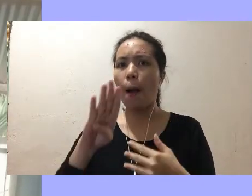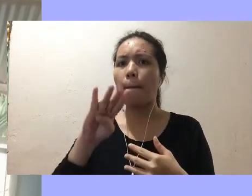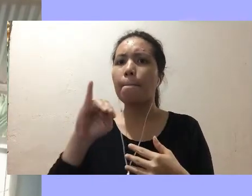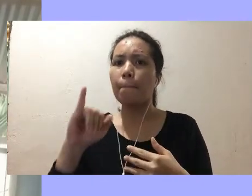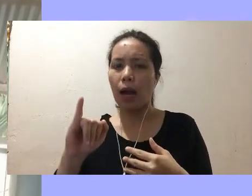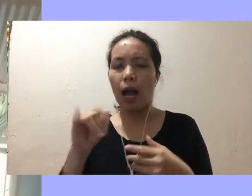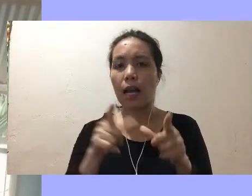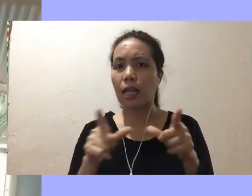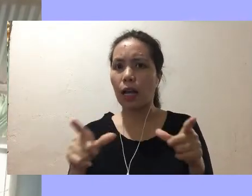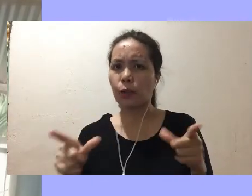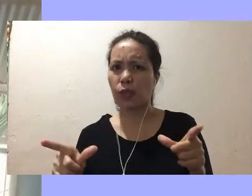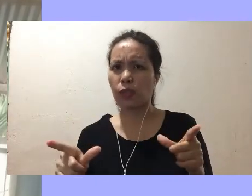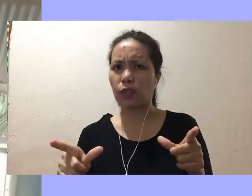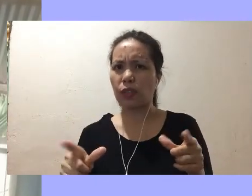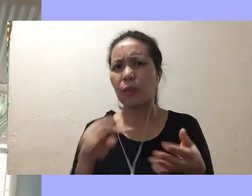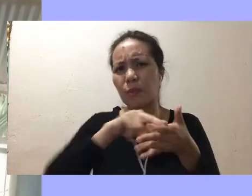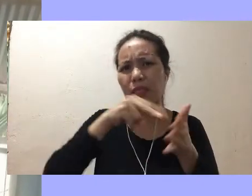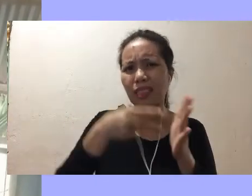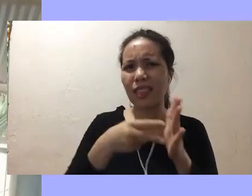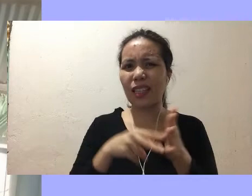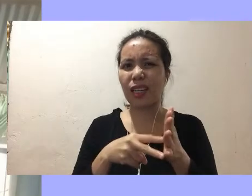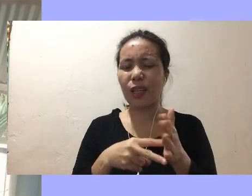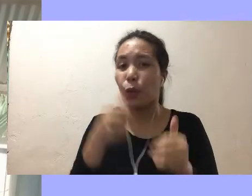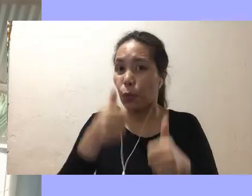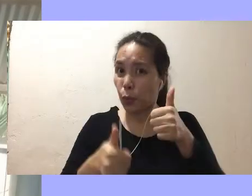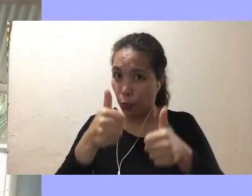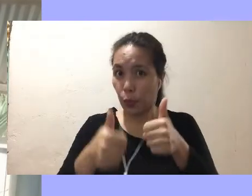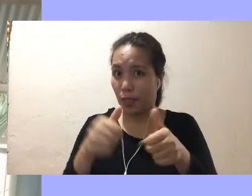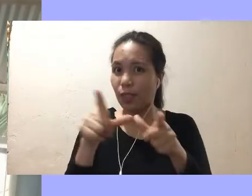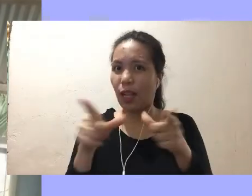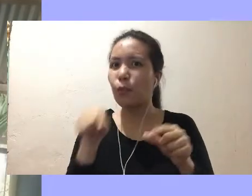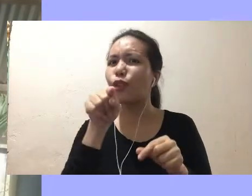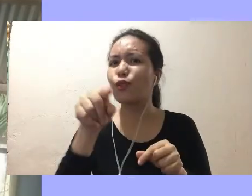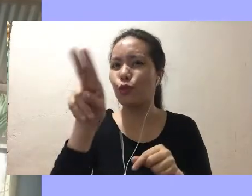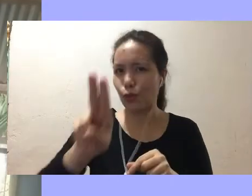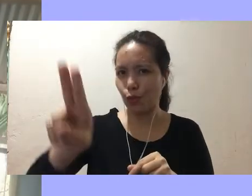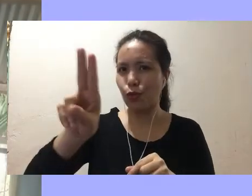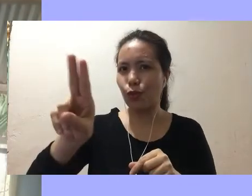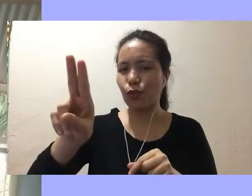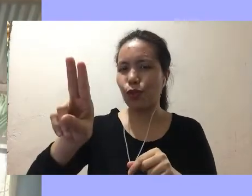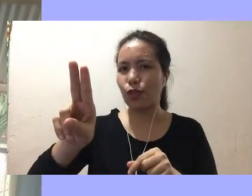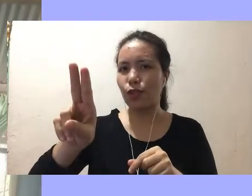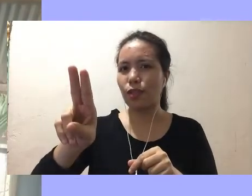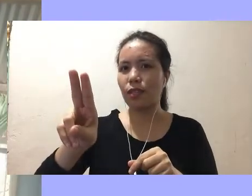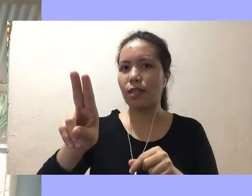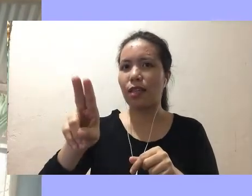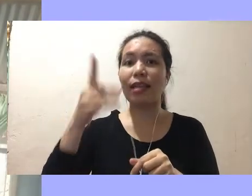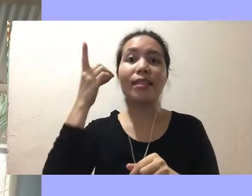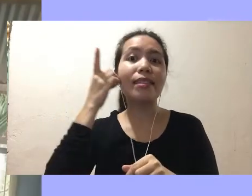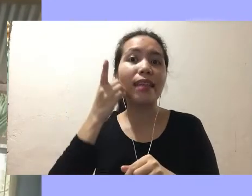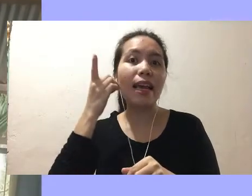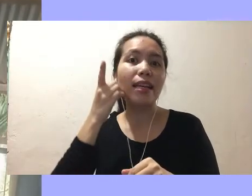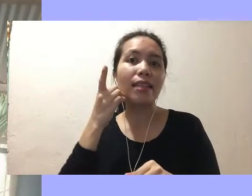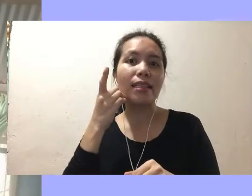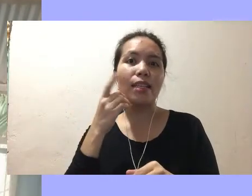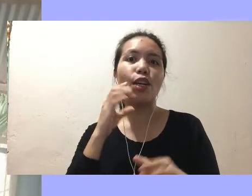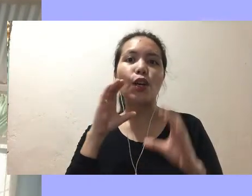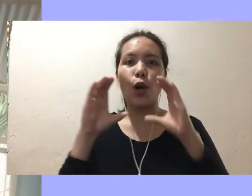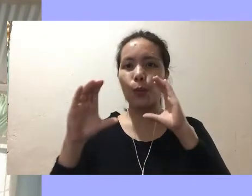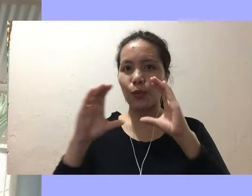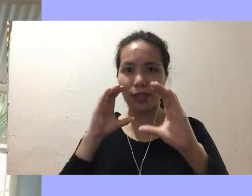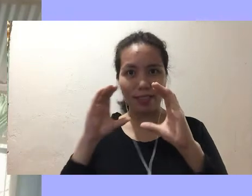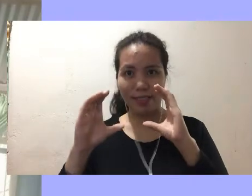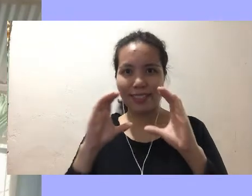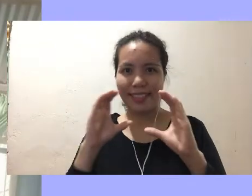meaning dominance, what language do you use to say, do you use every day in your